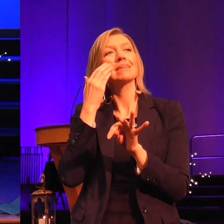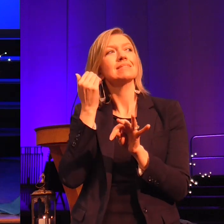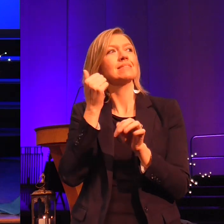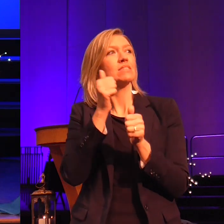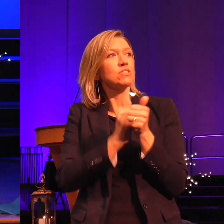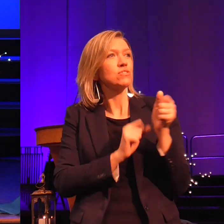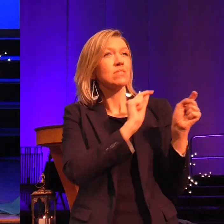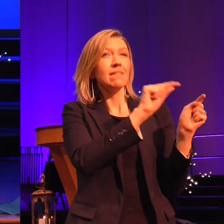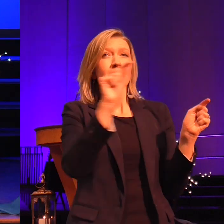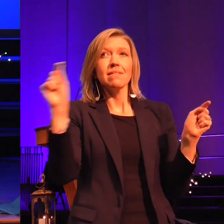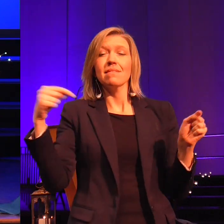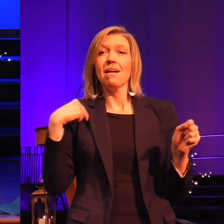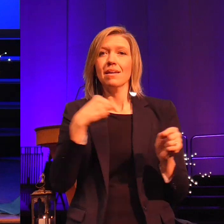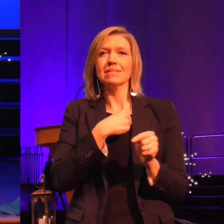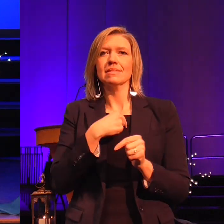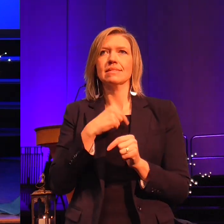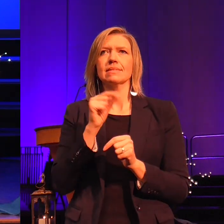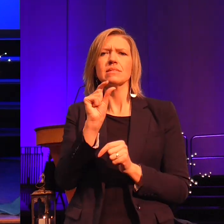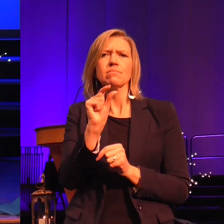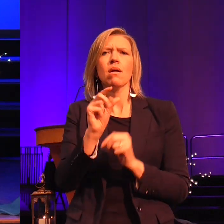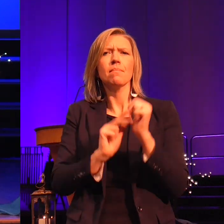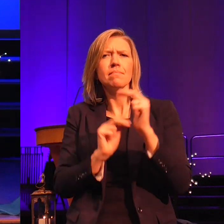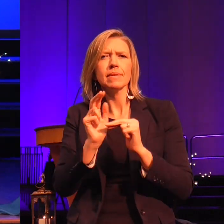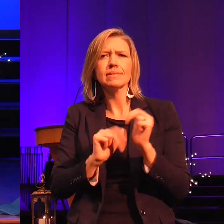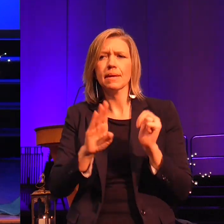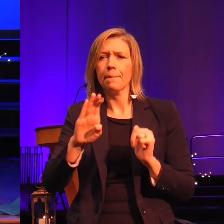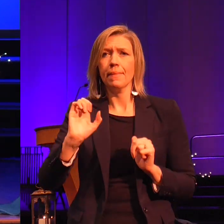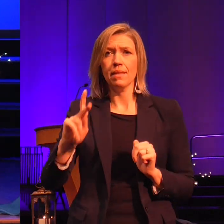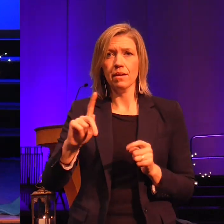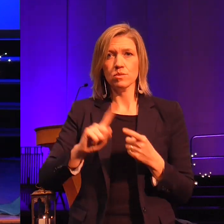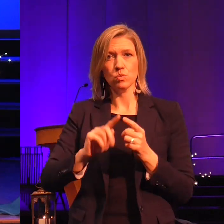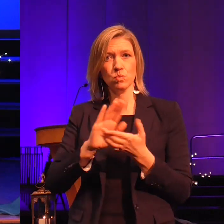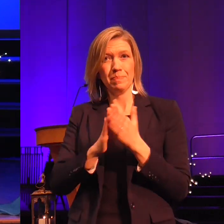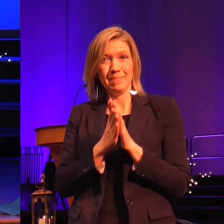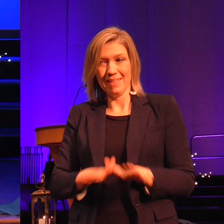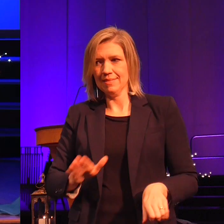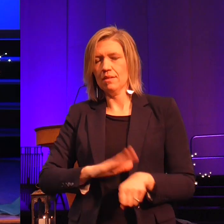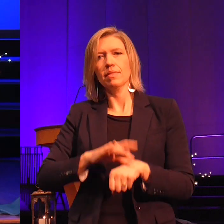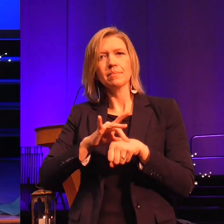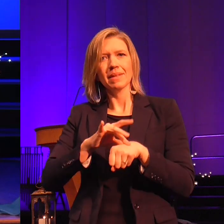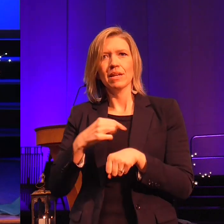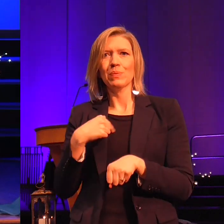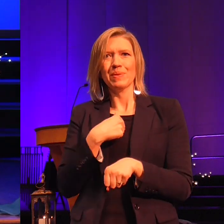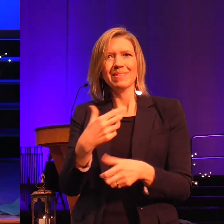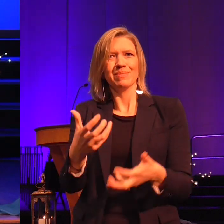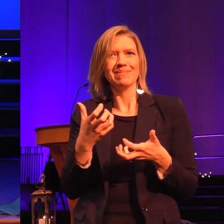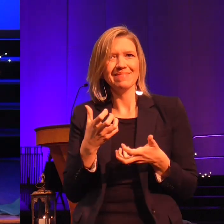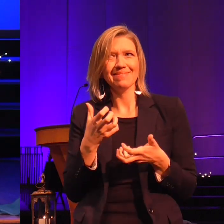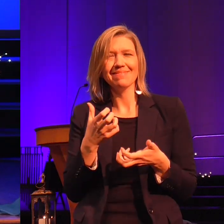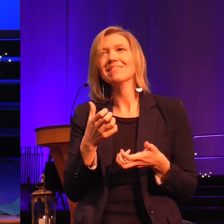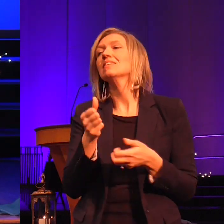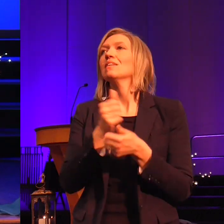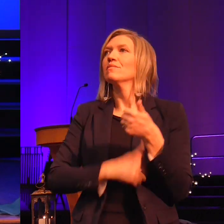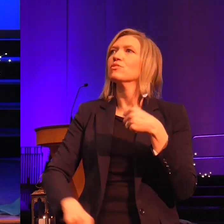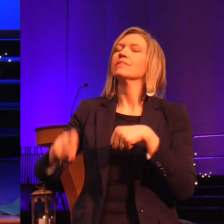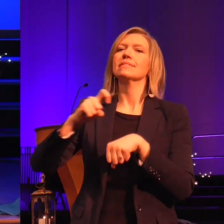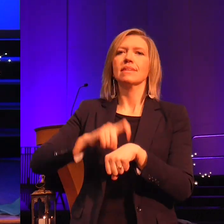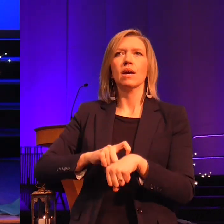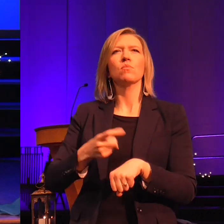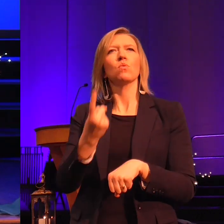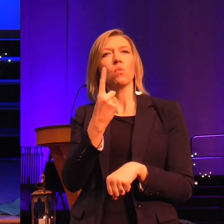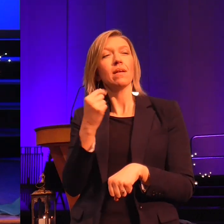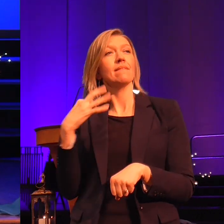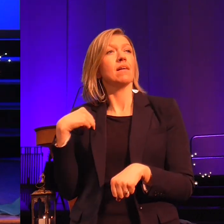us is a building block to the peace on this planet that we yearn for. And every time one of us has